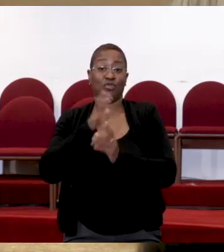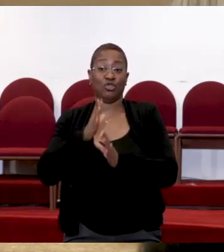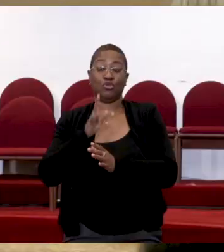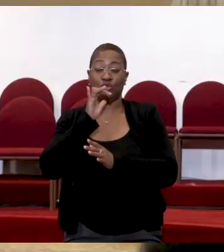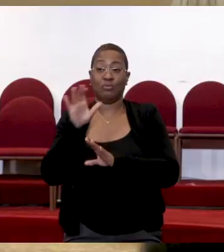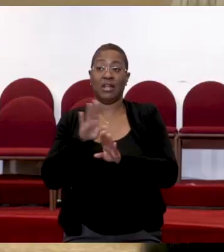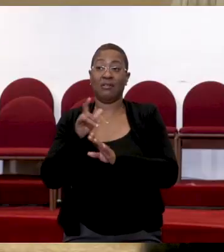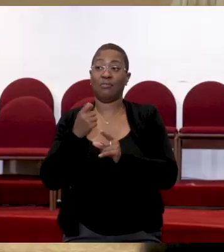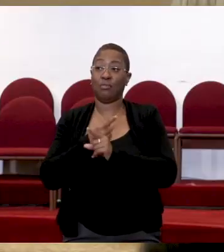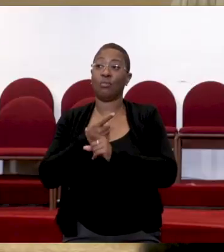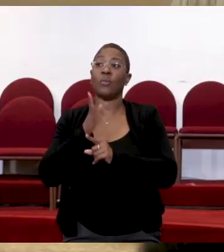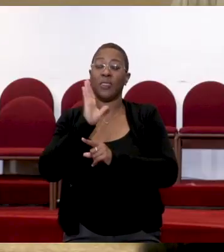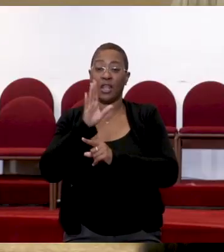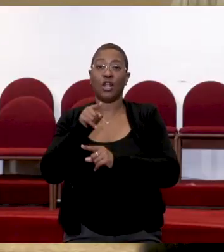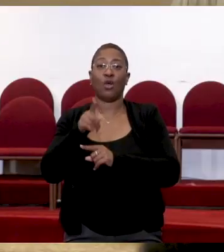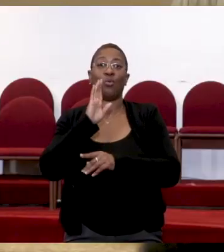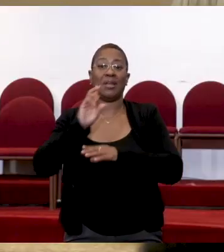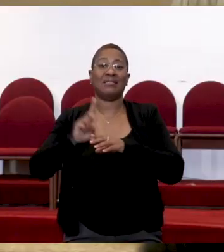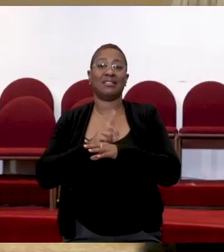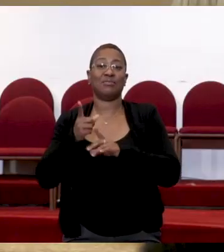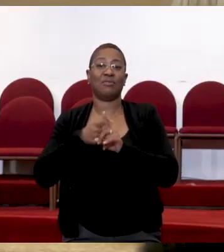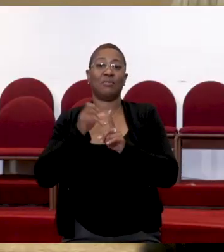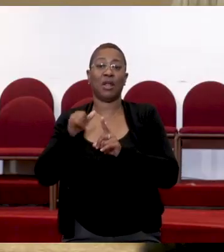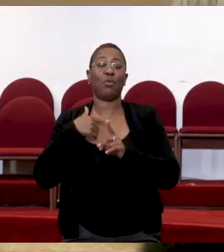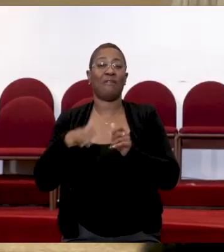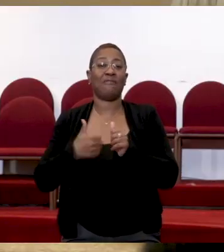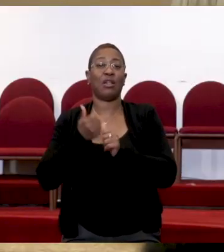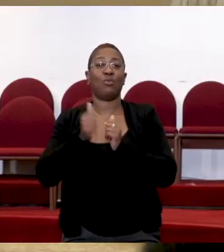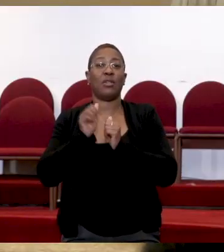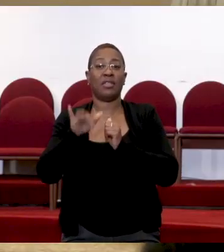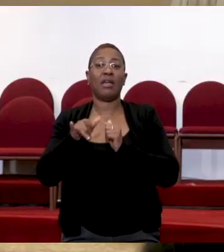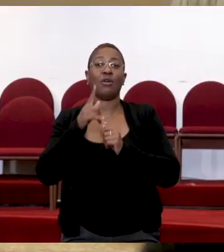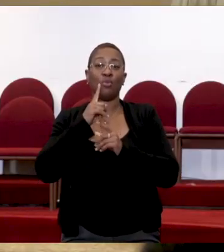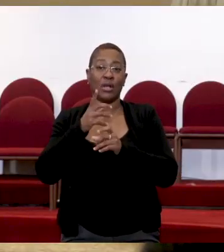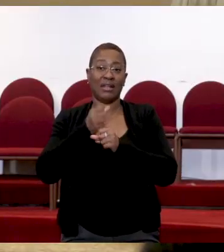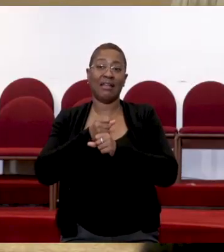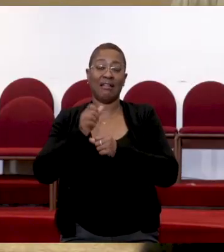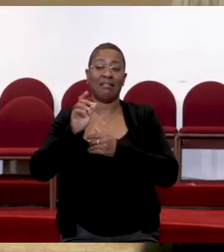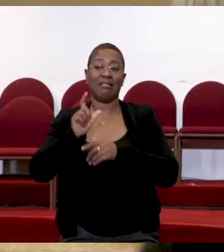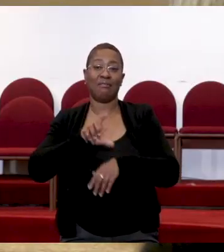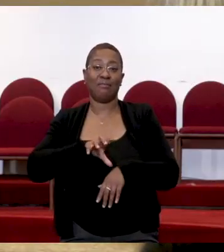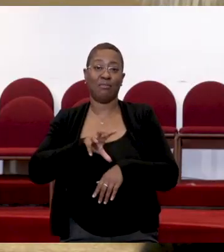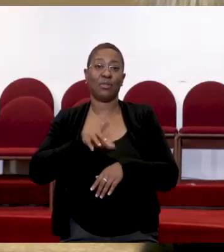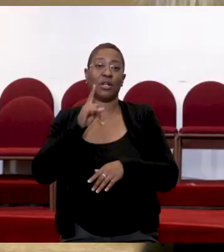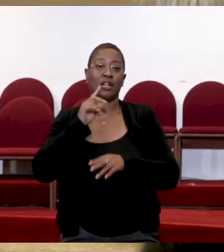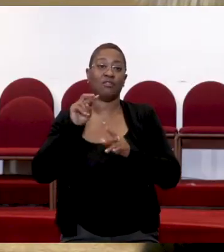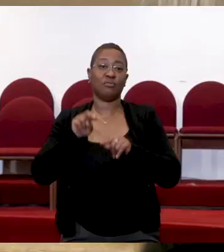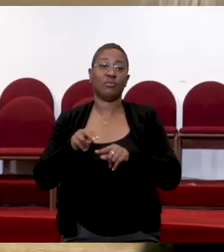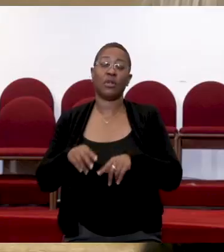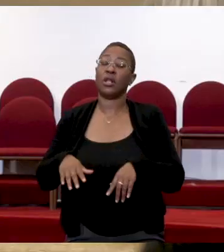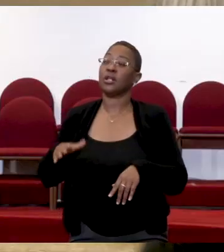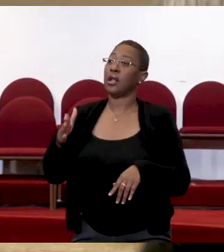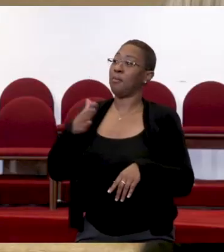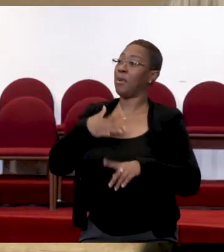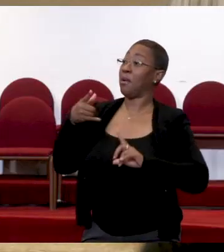inappropriately, they'll be disciplined. So we're going to follow up with that, and we'll get the camera out and act appropriately.